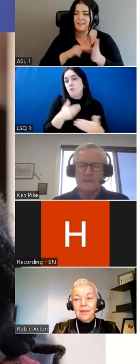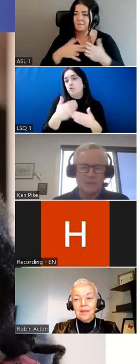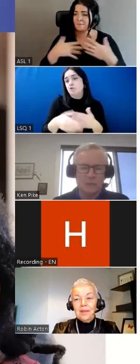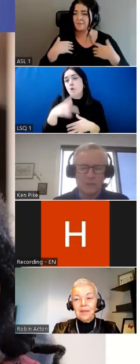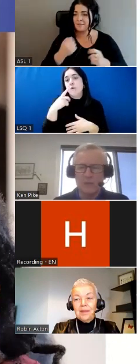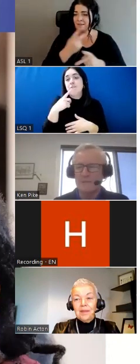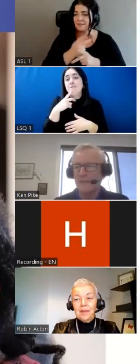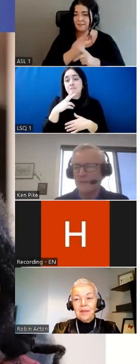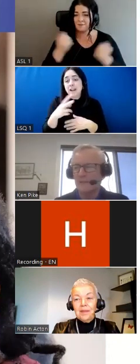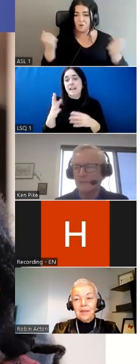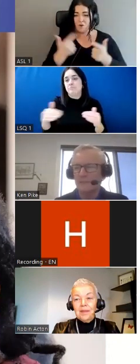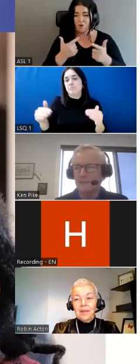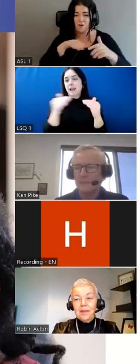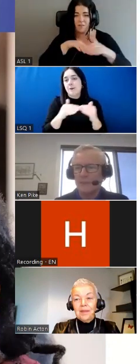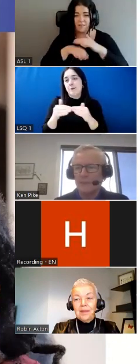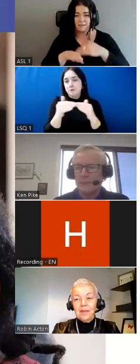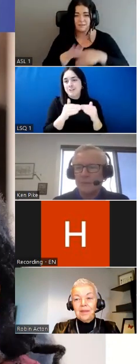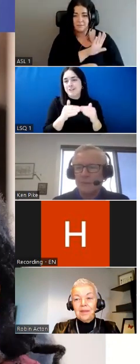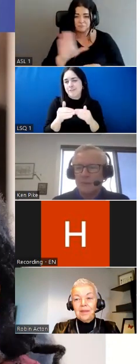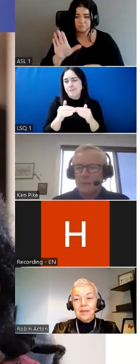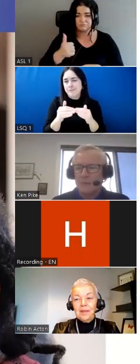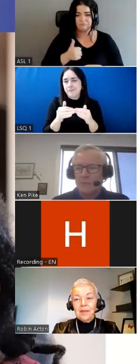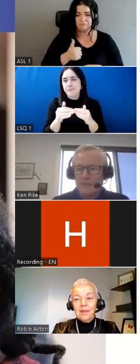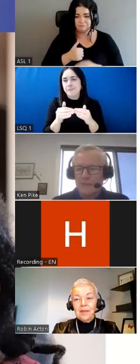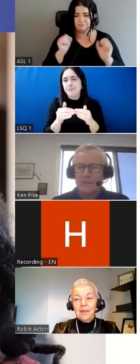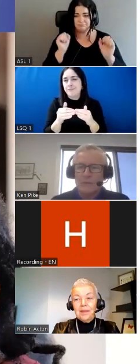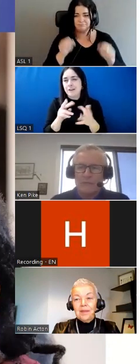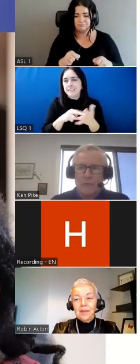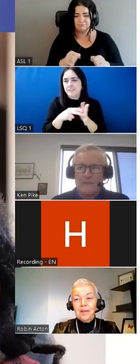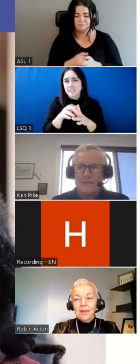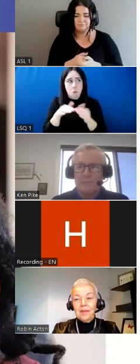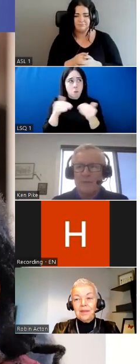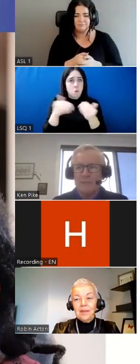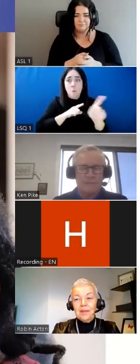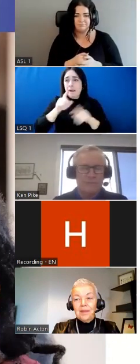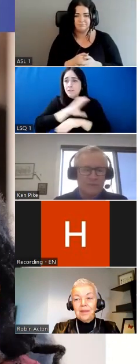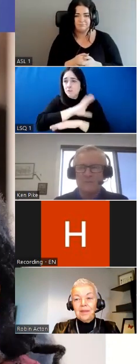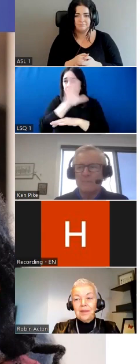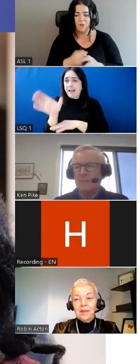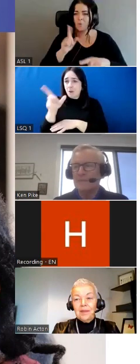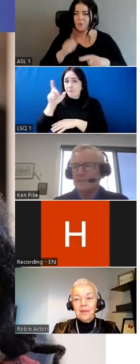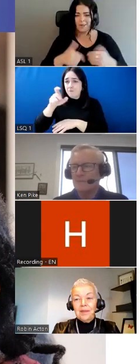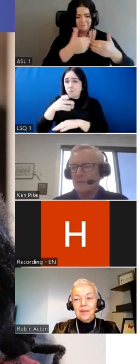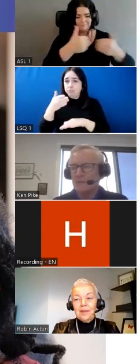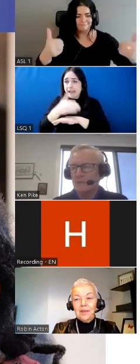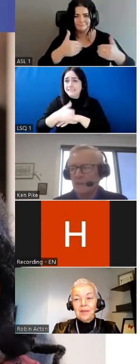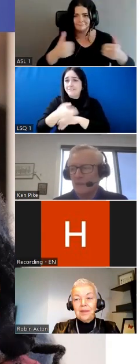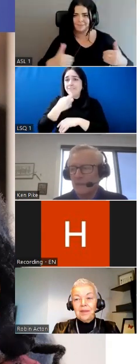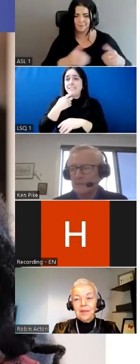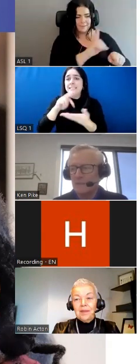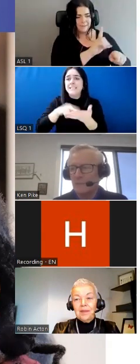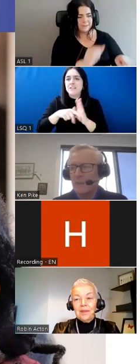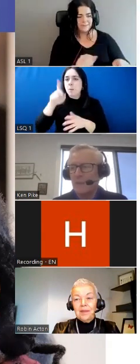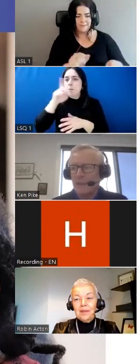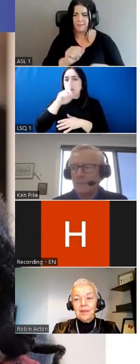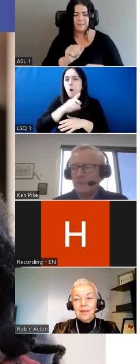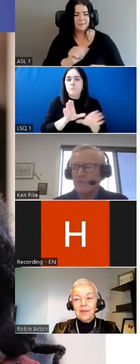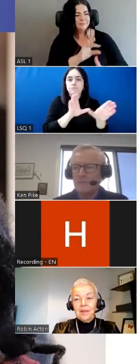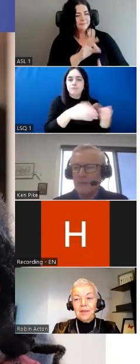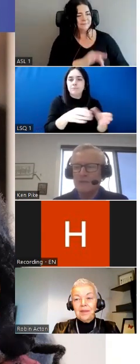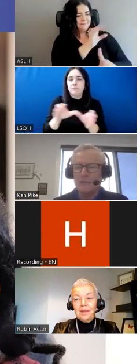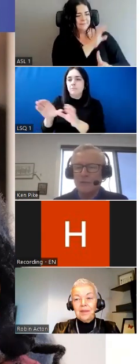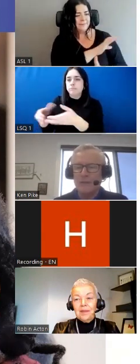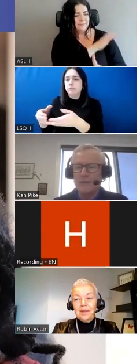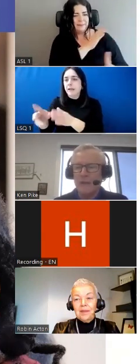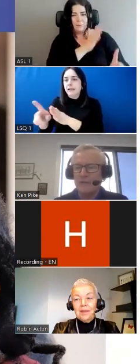has access to across Canada. We need to avoid separating people with disabilities in special clinics, and we do